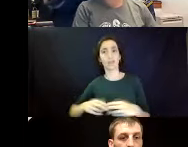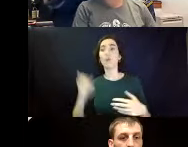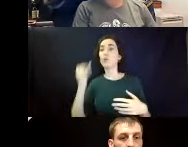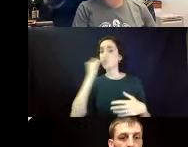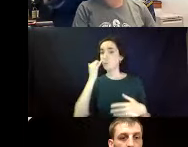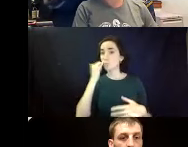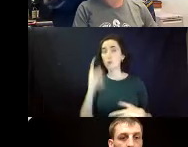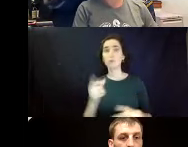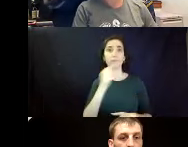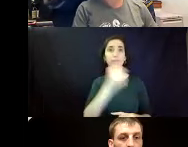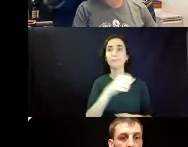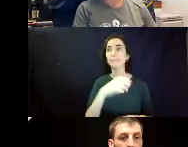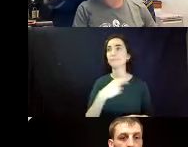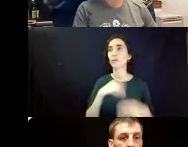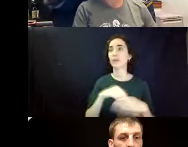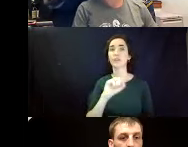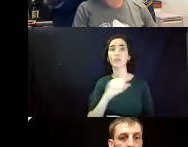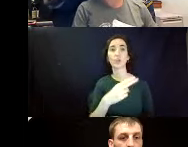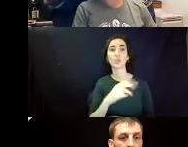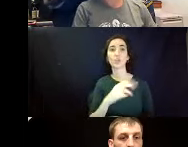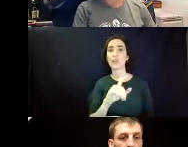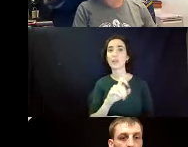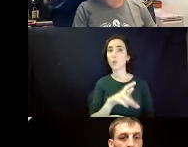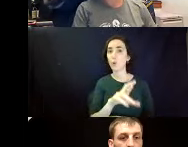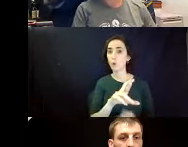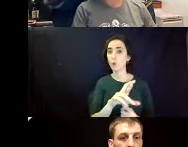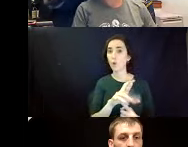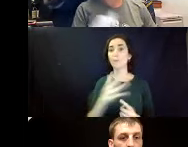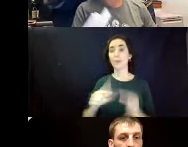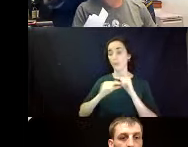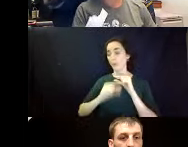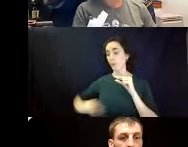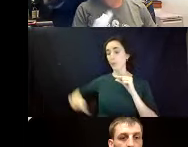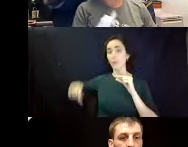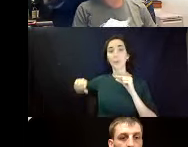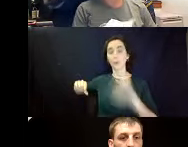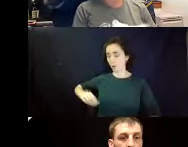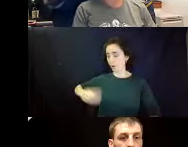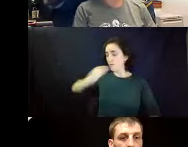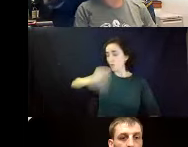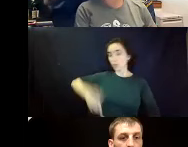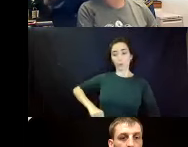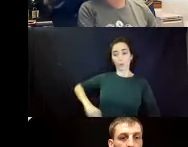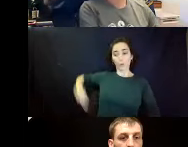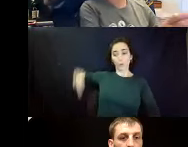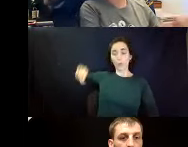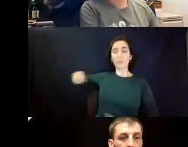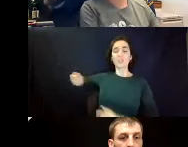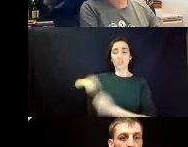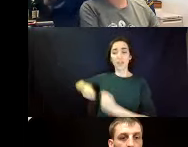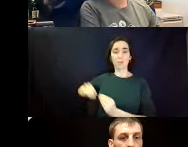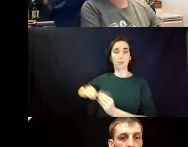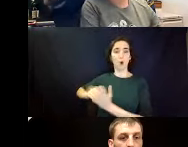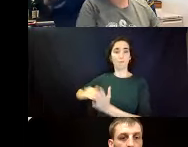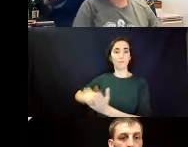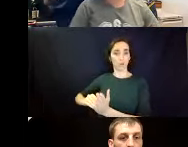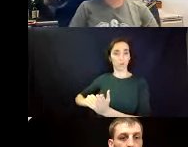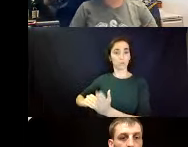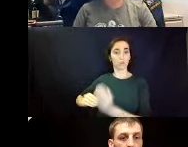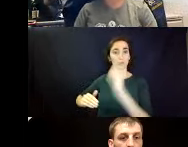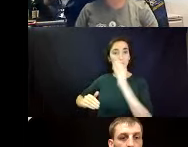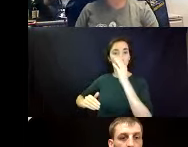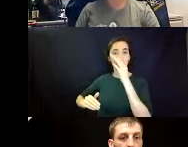a shelter, you'd be able to change the vent tubing, the feeding tubing. You'd want to change that more often since